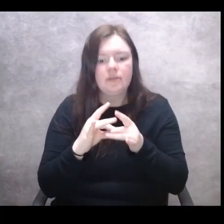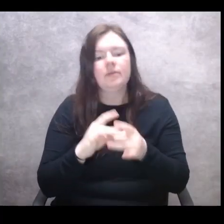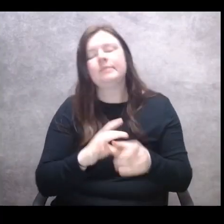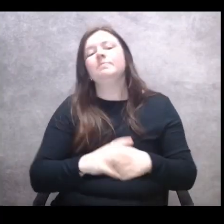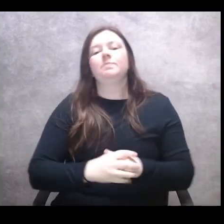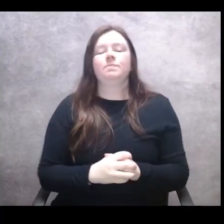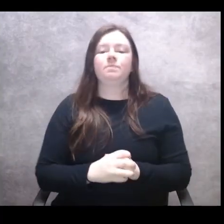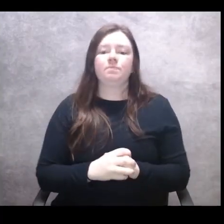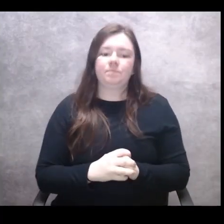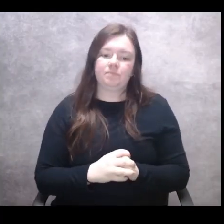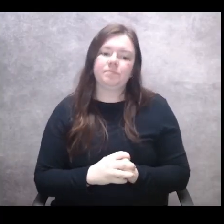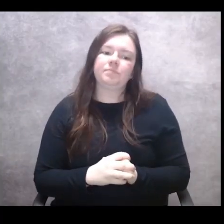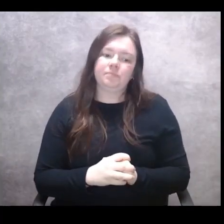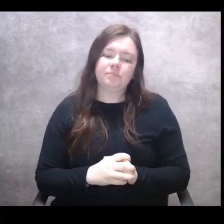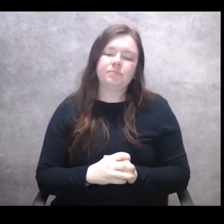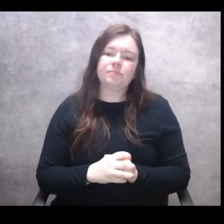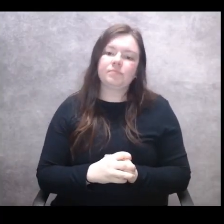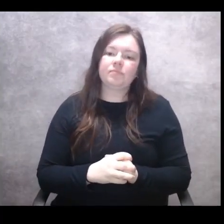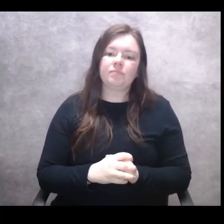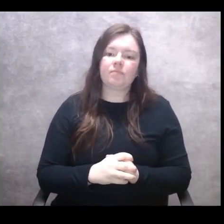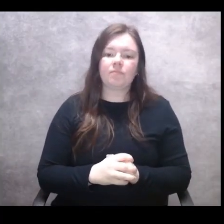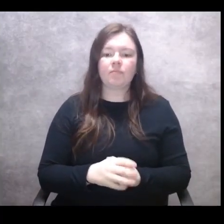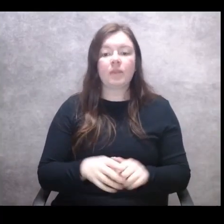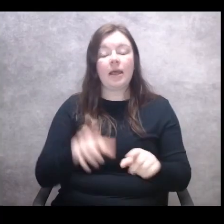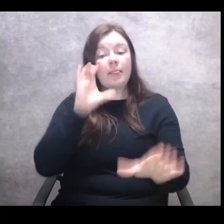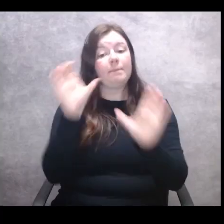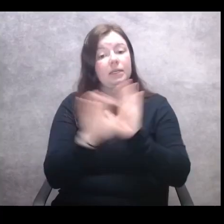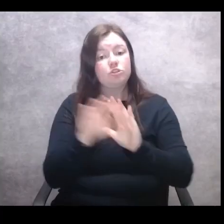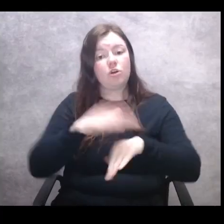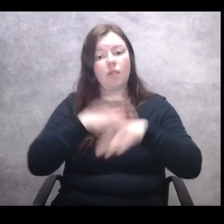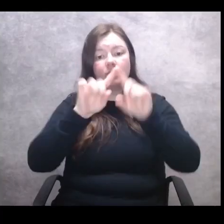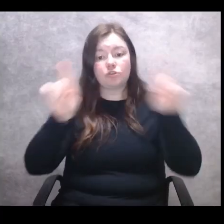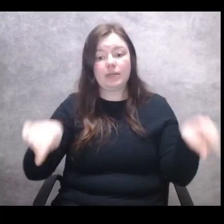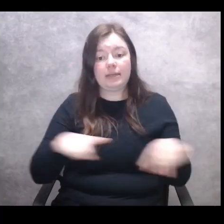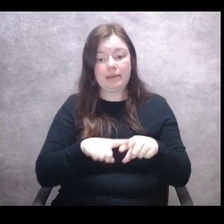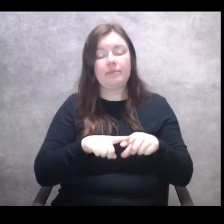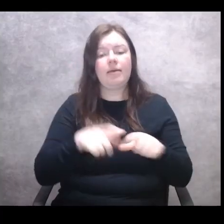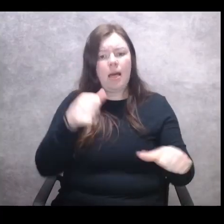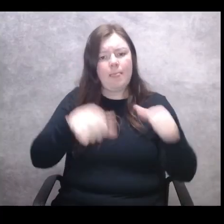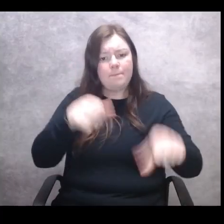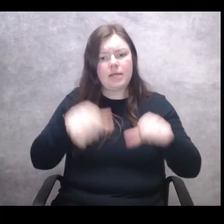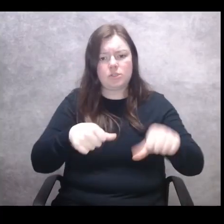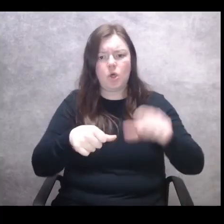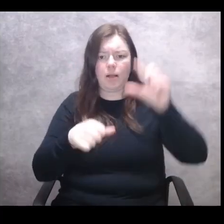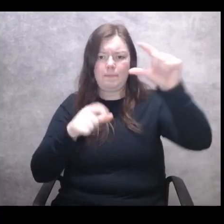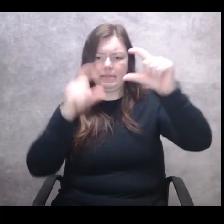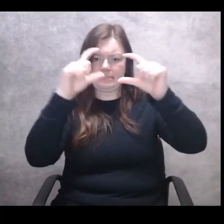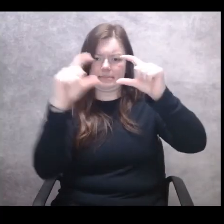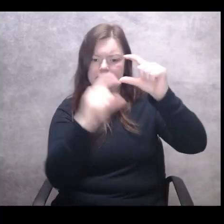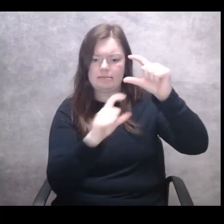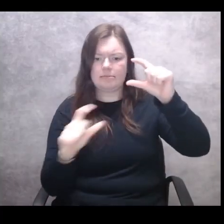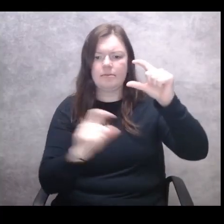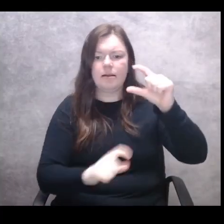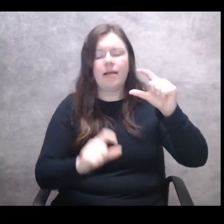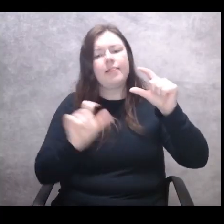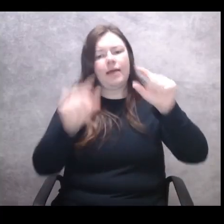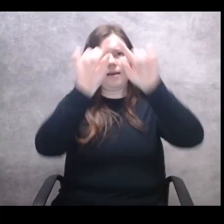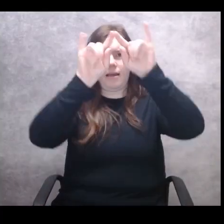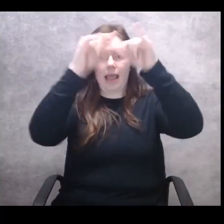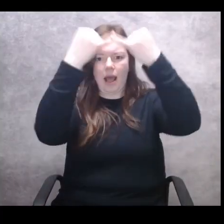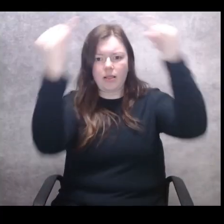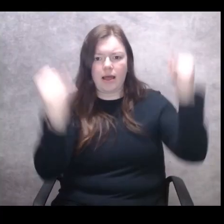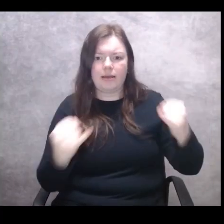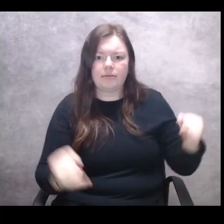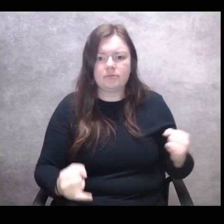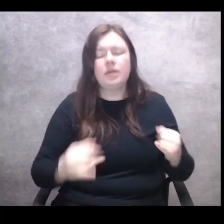to be progress documented and seen through the data. This puzzle piece graphic on the screen is an outline of a child's head with